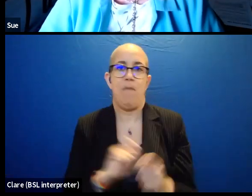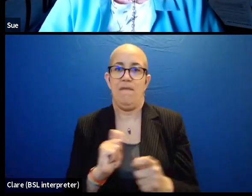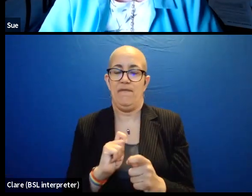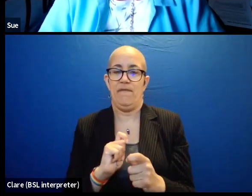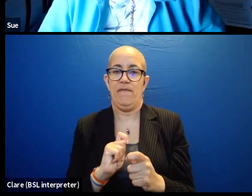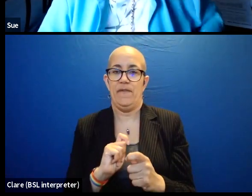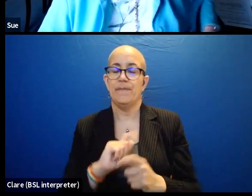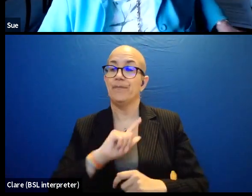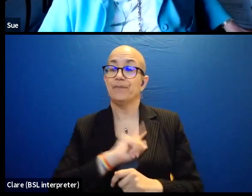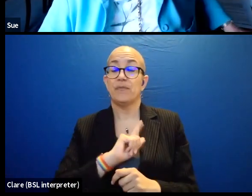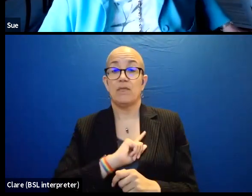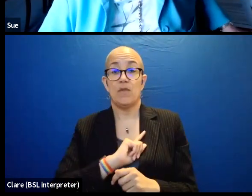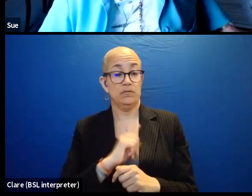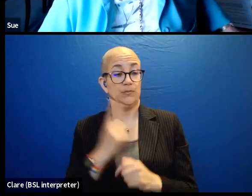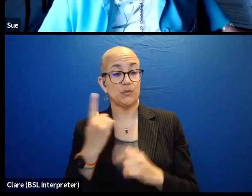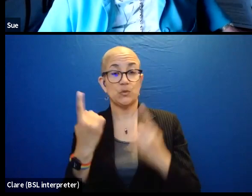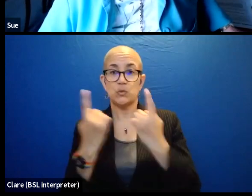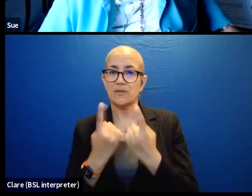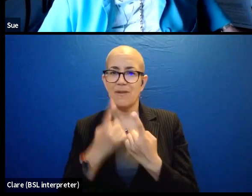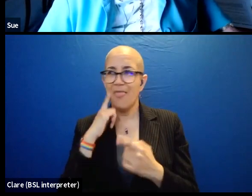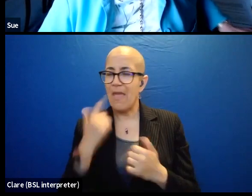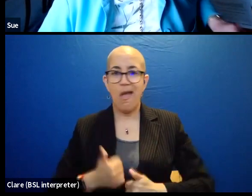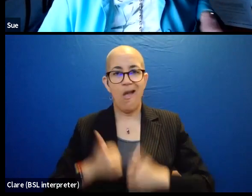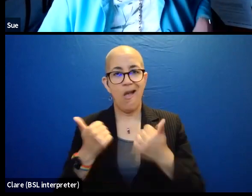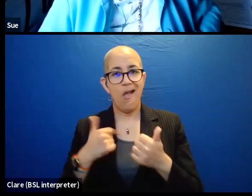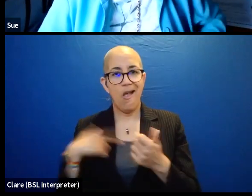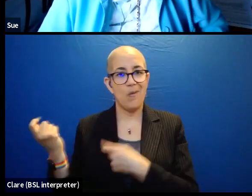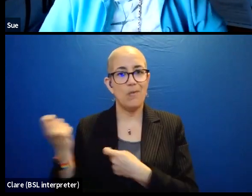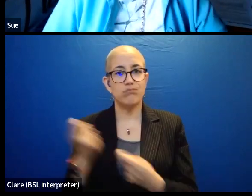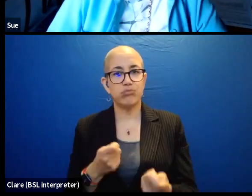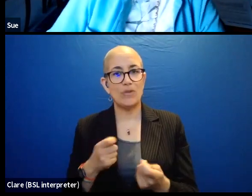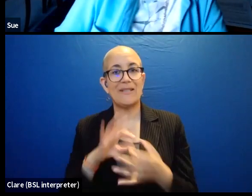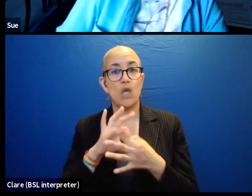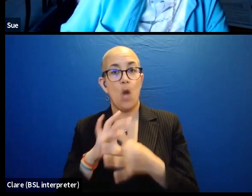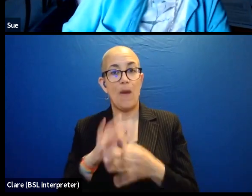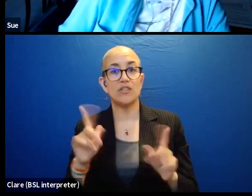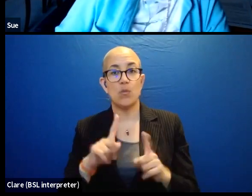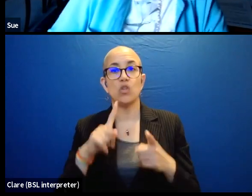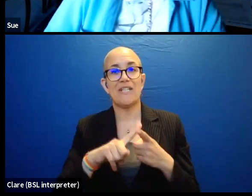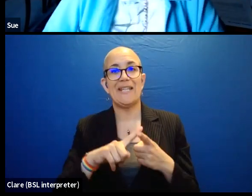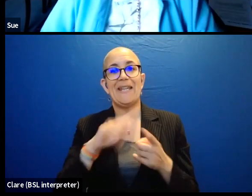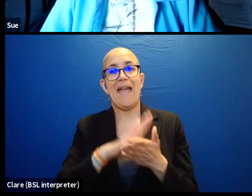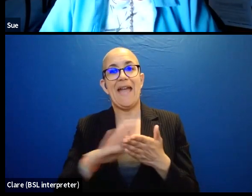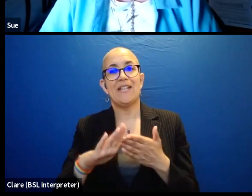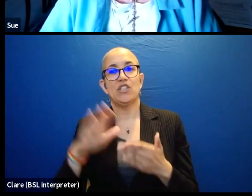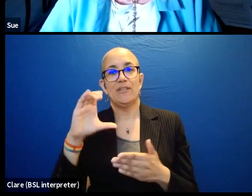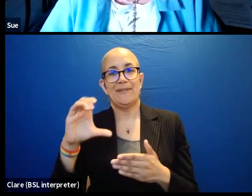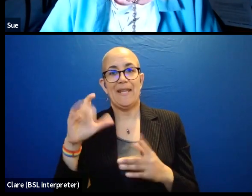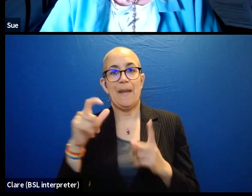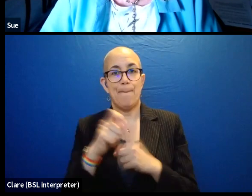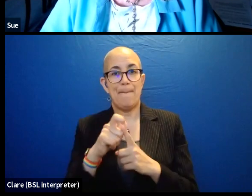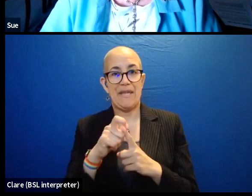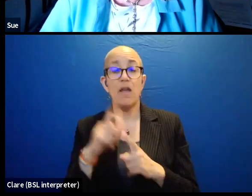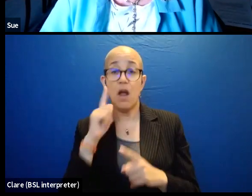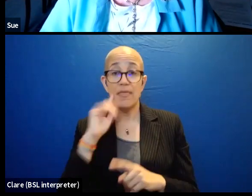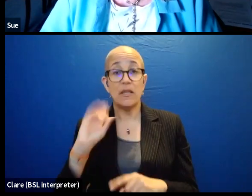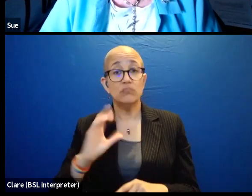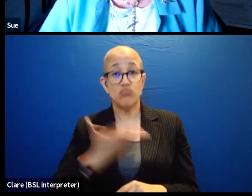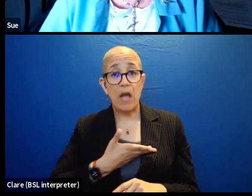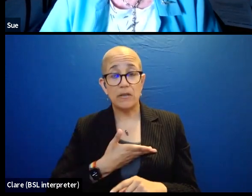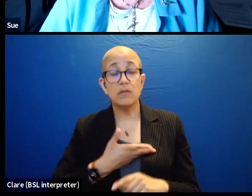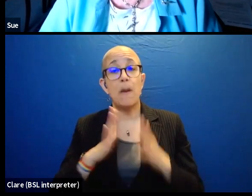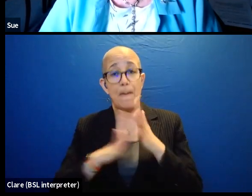of the things that I think is great that we brought in Coalition is EHCPs. I think there should be a right for parents